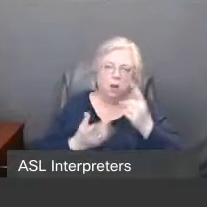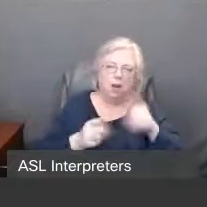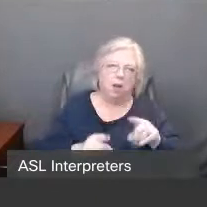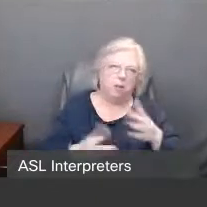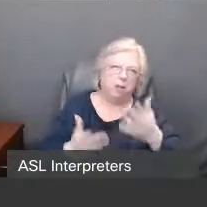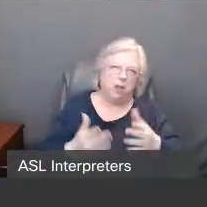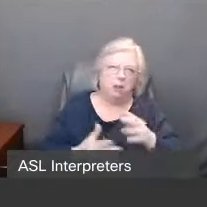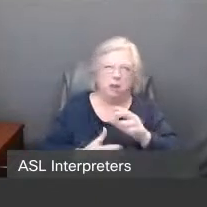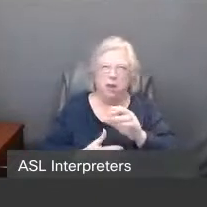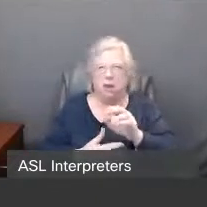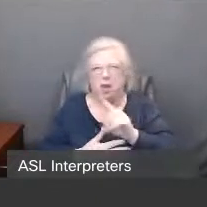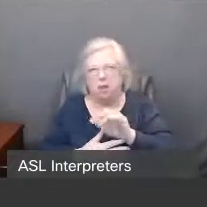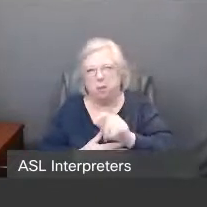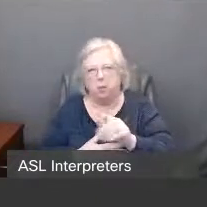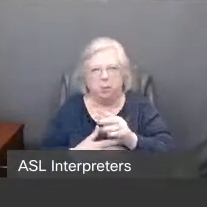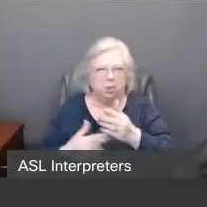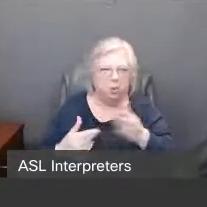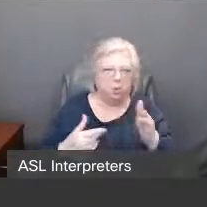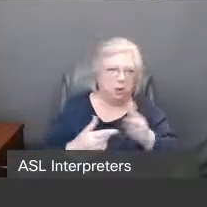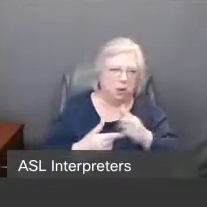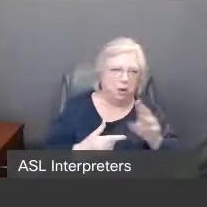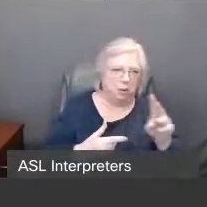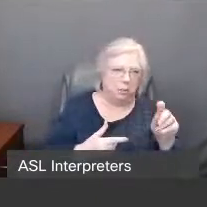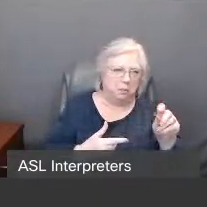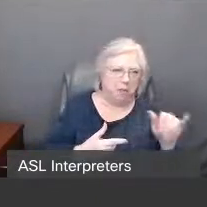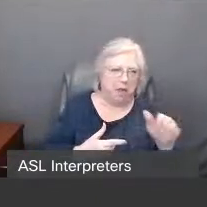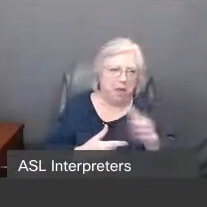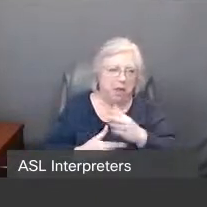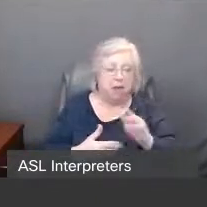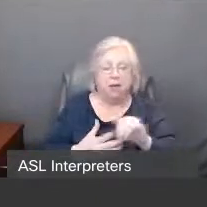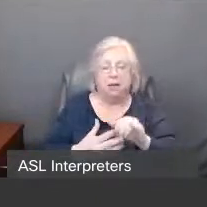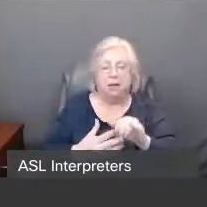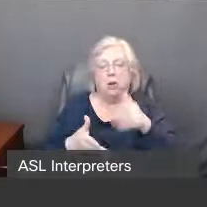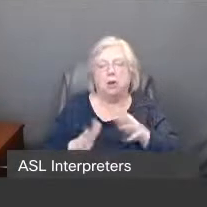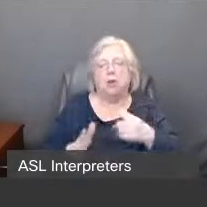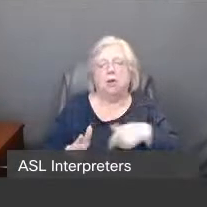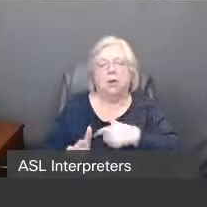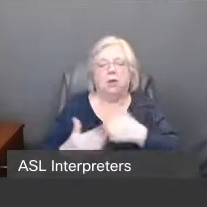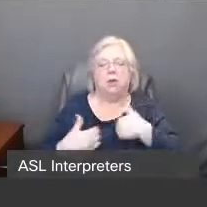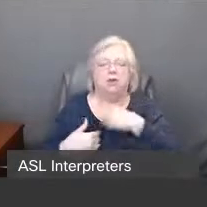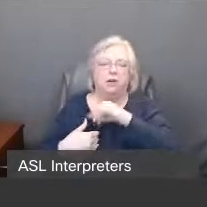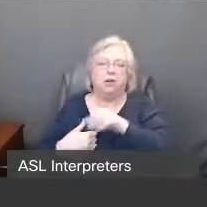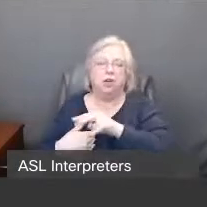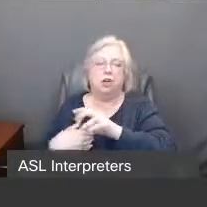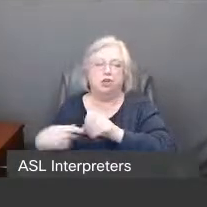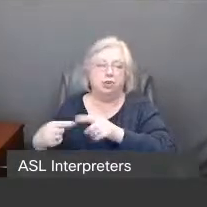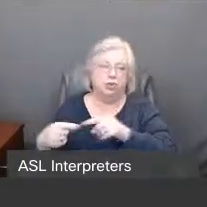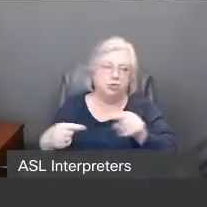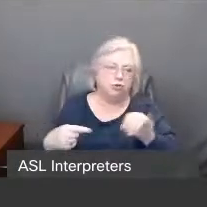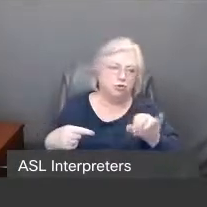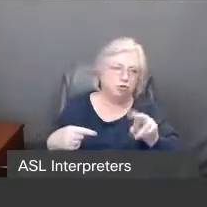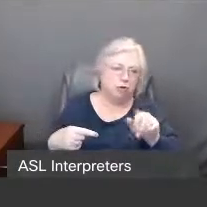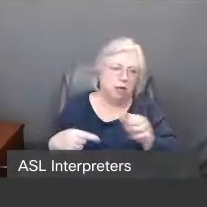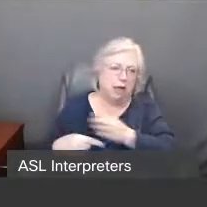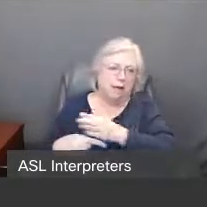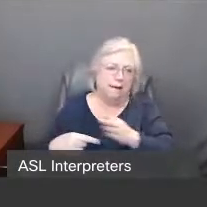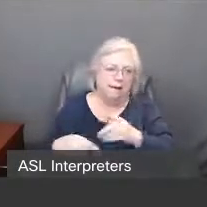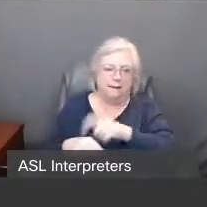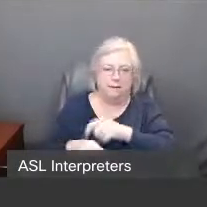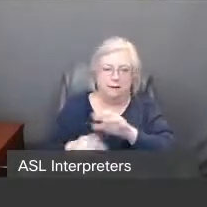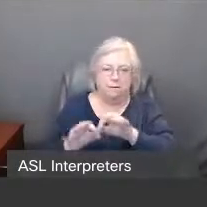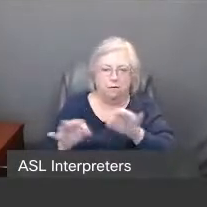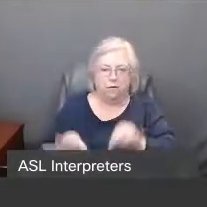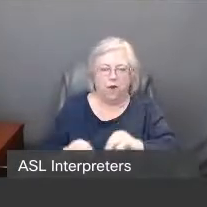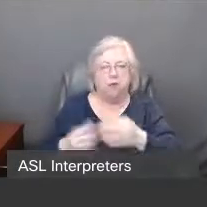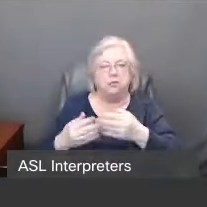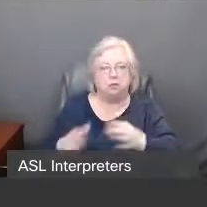April-May timeframe. That would allow us to have a June-July timeframe general meeting of the Planning